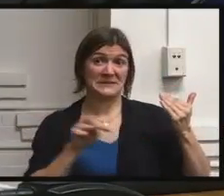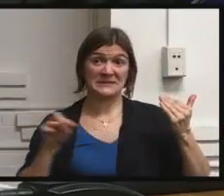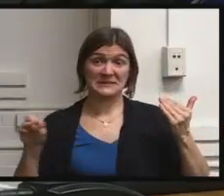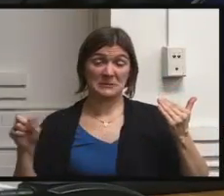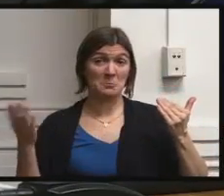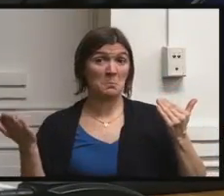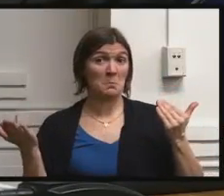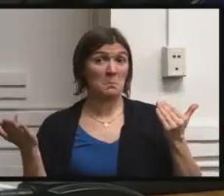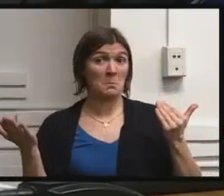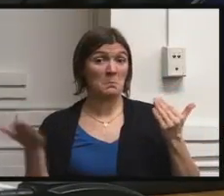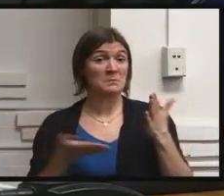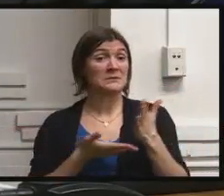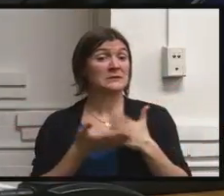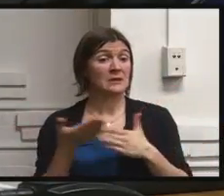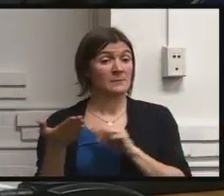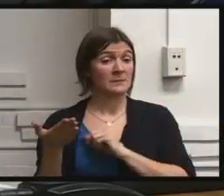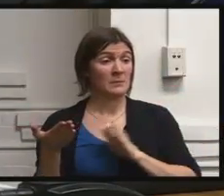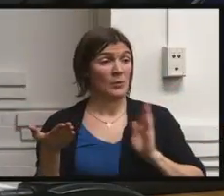people,